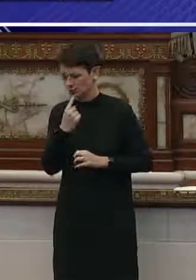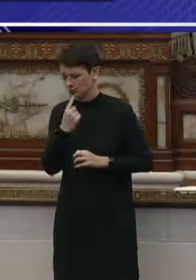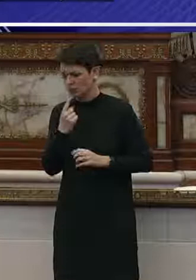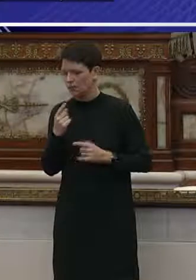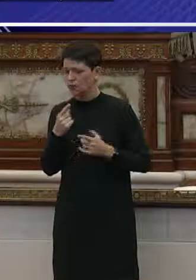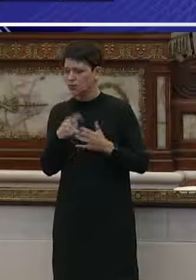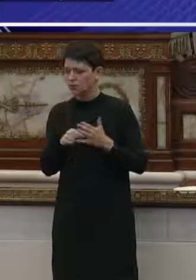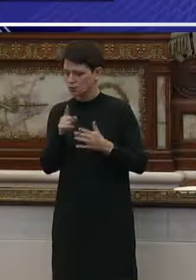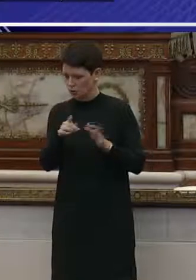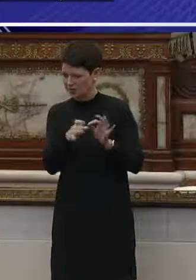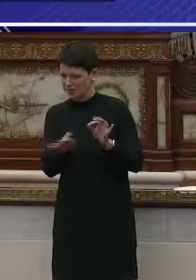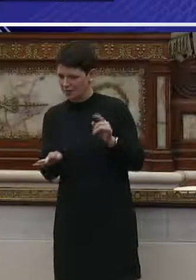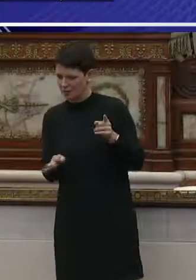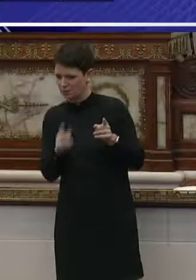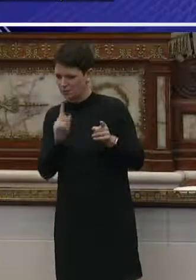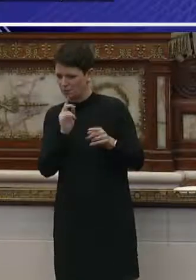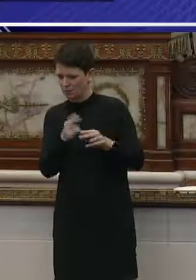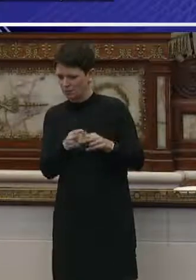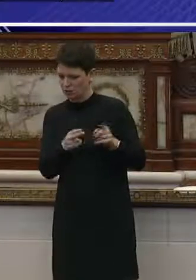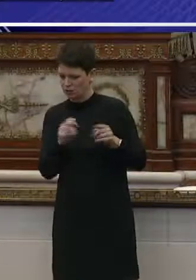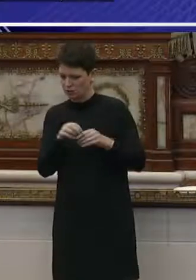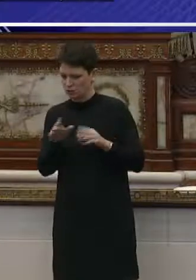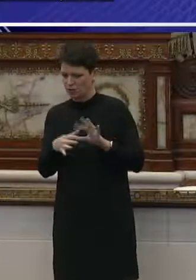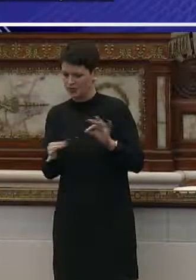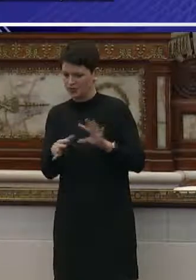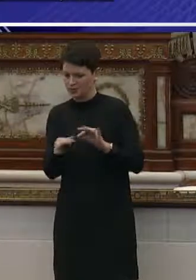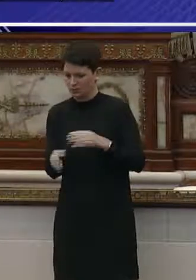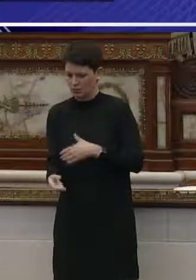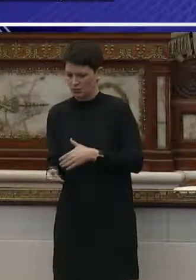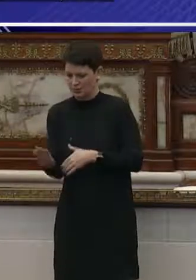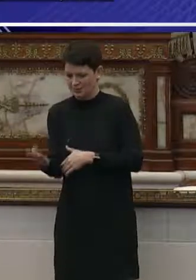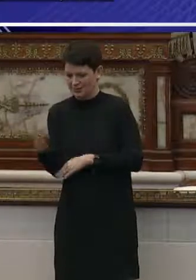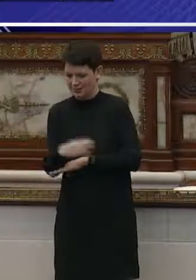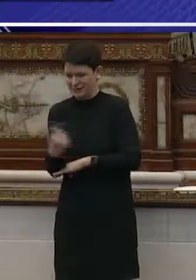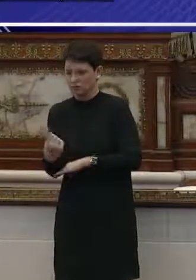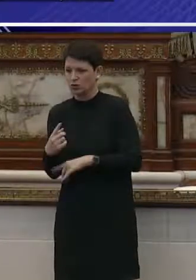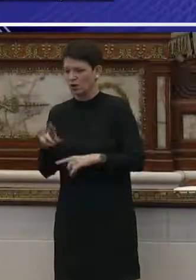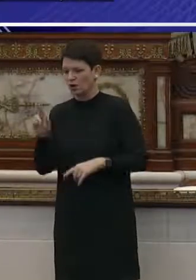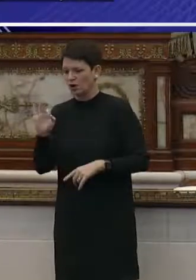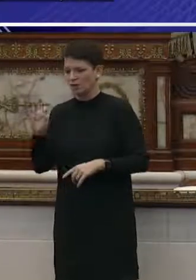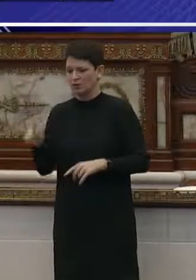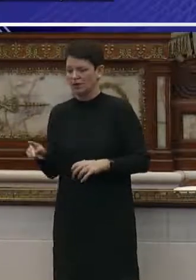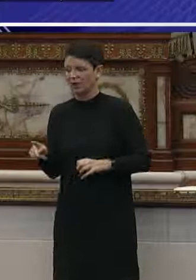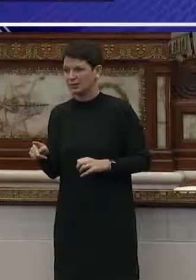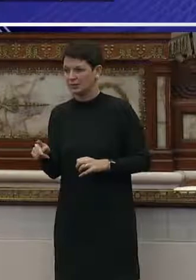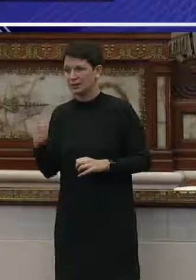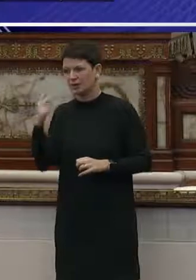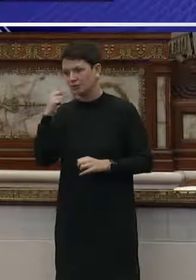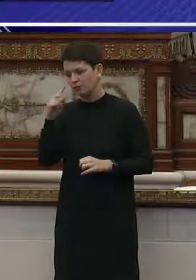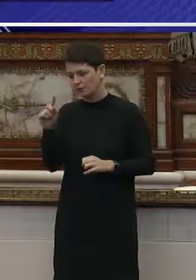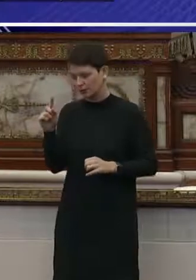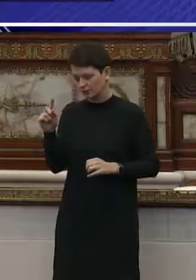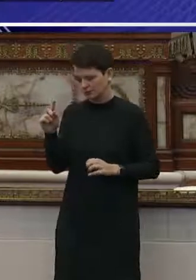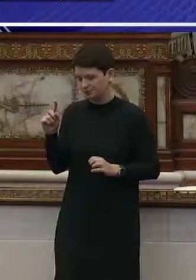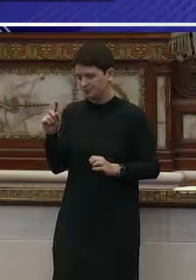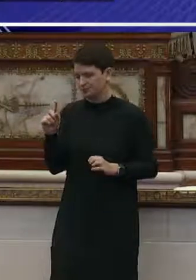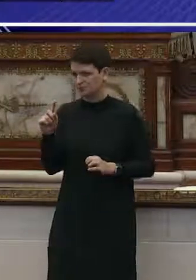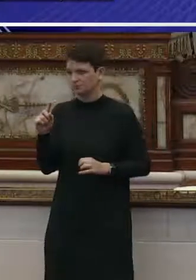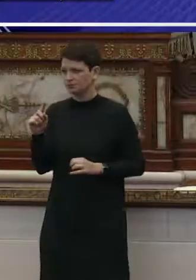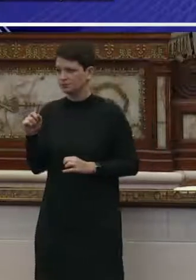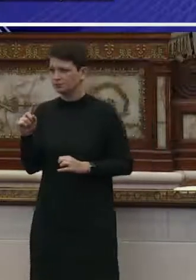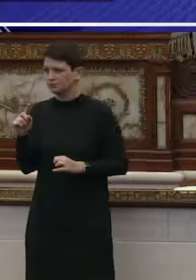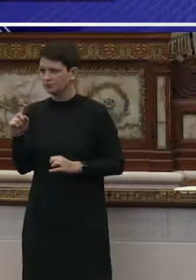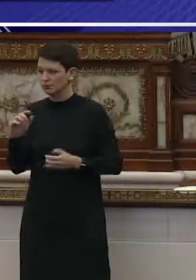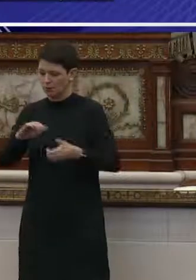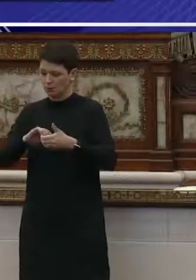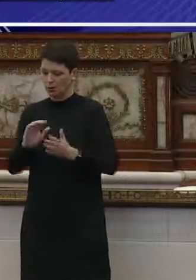your statement there, you had mentioned in your testimony that about the RFP for, I guess,